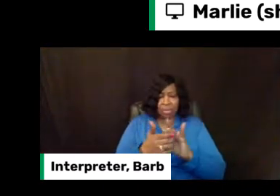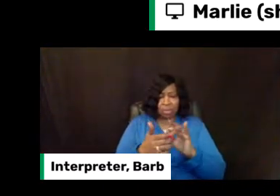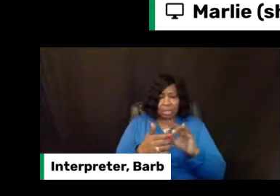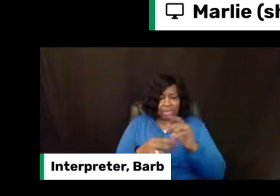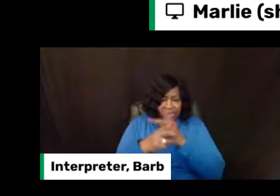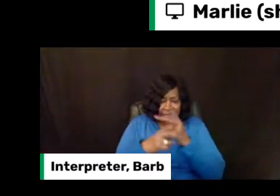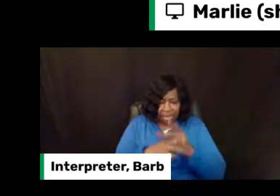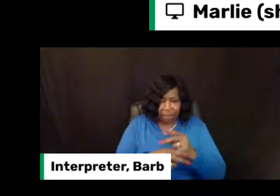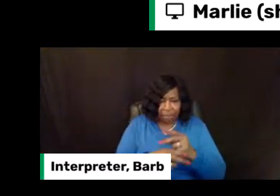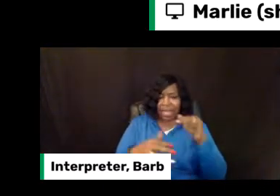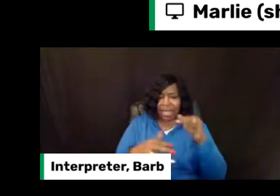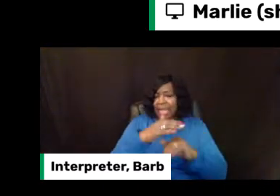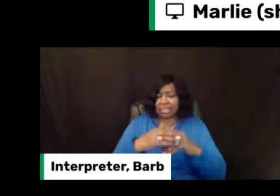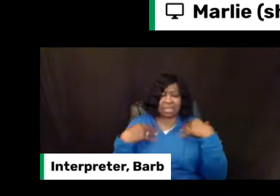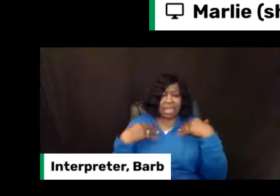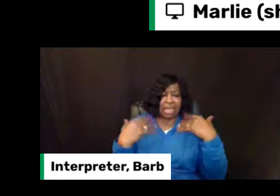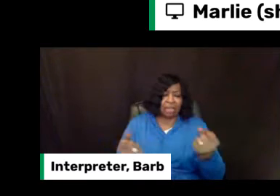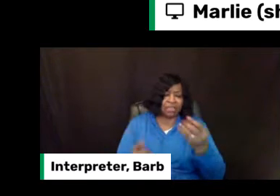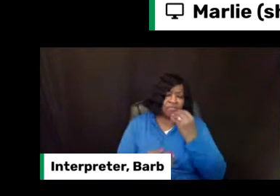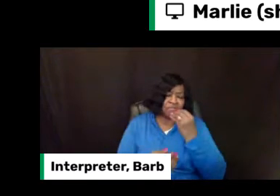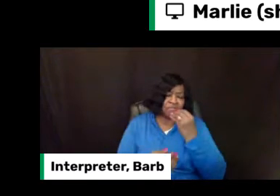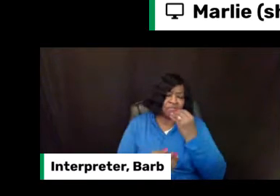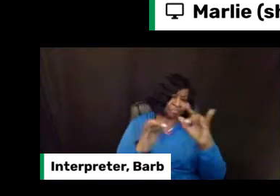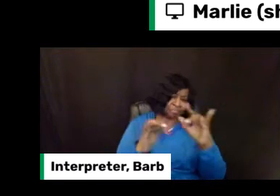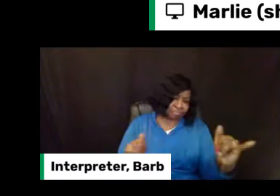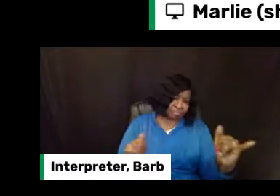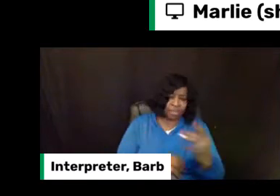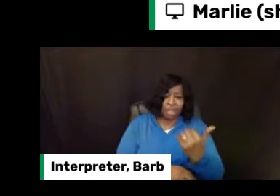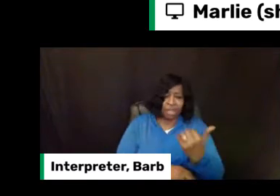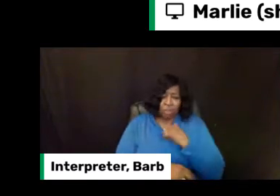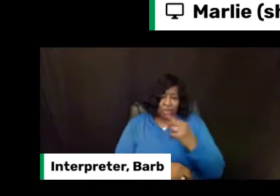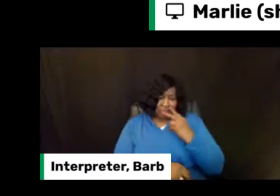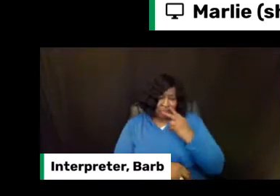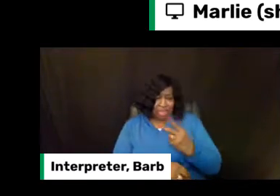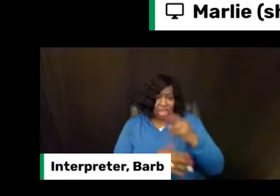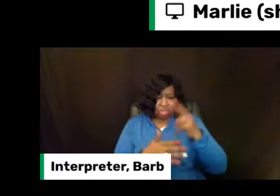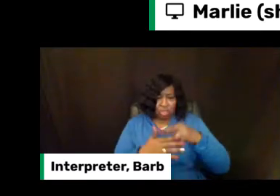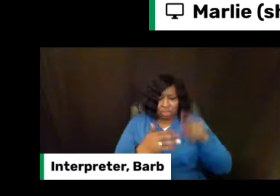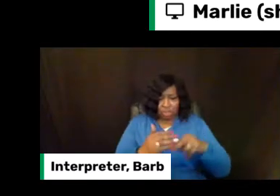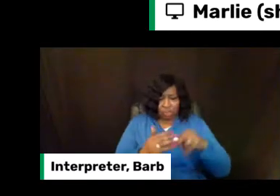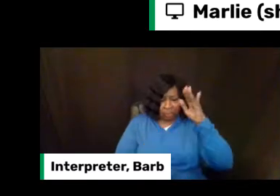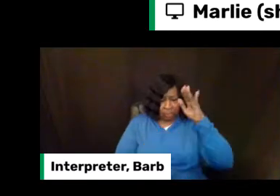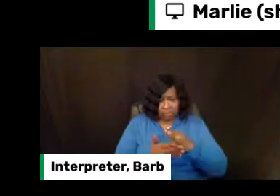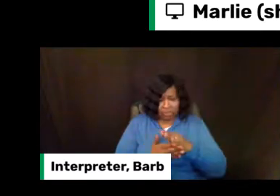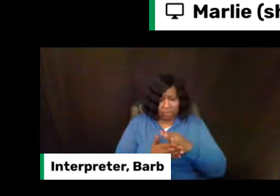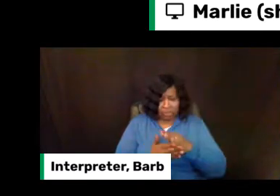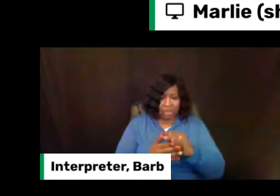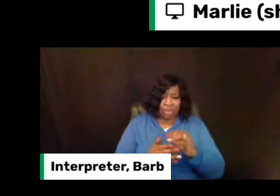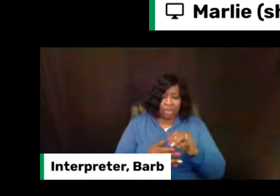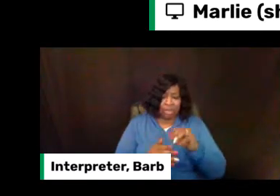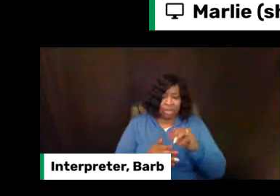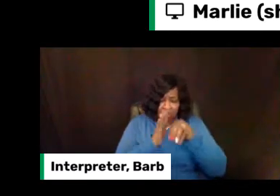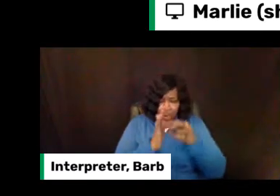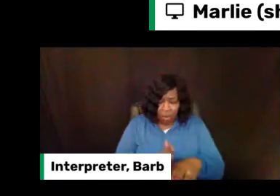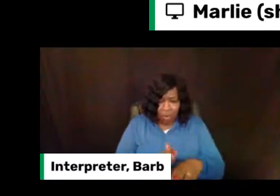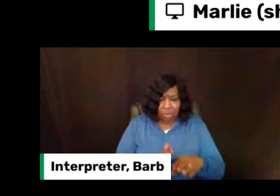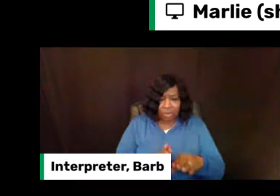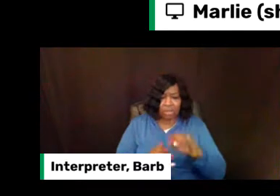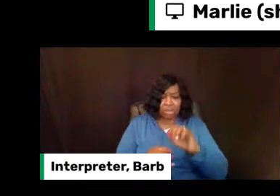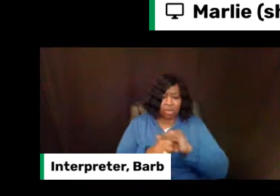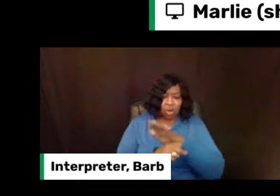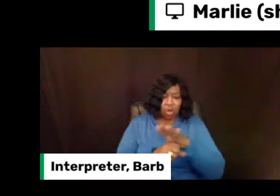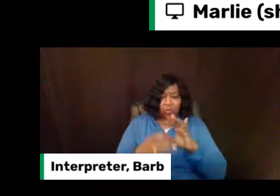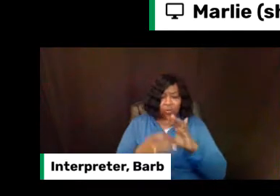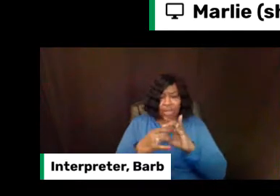and so forth. And so we've seen then resulting increases in homicides, opioid-related deaths, and